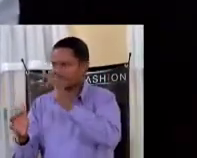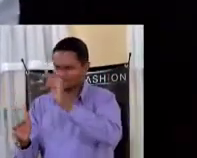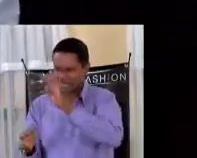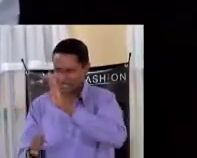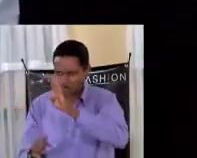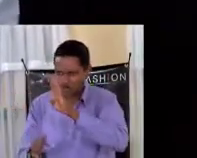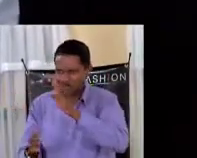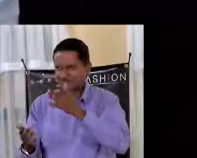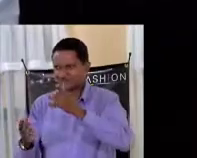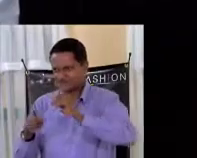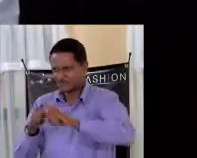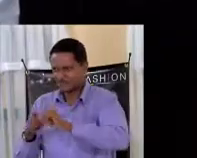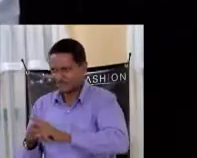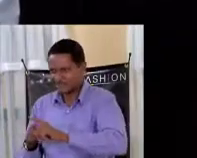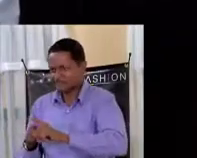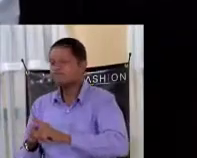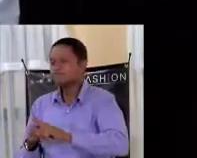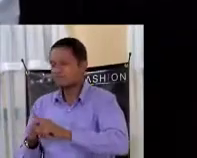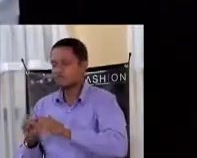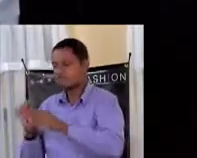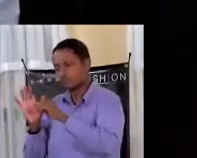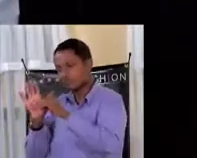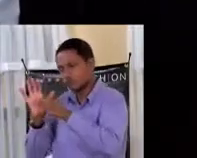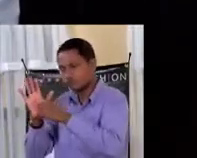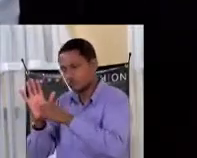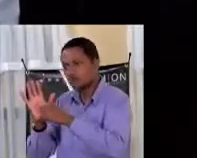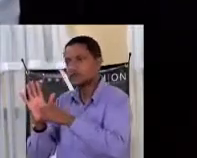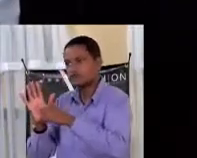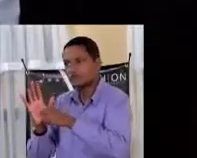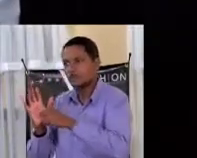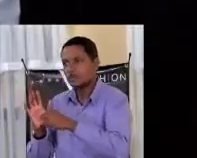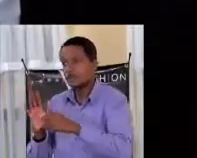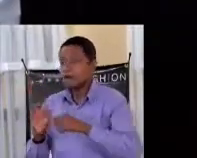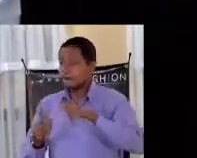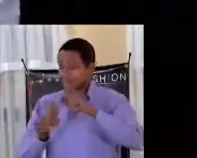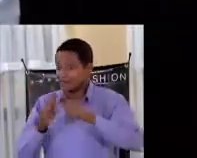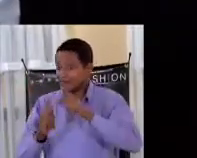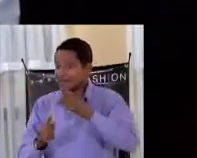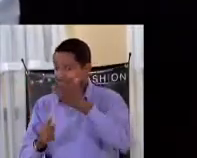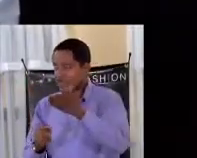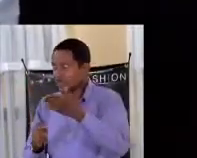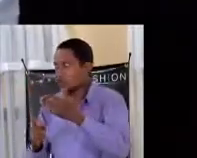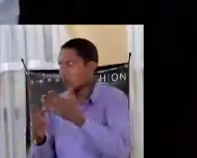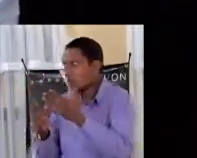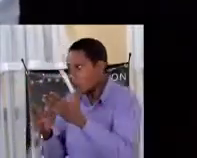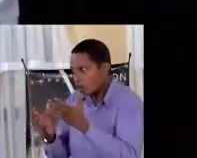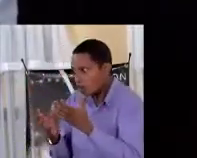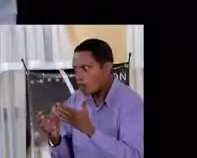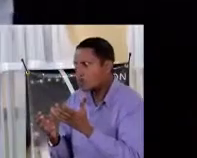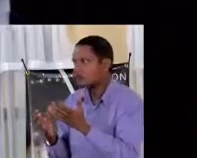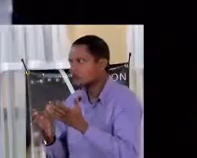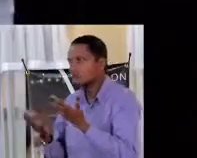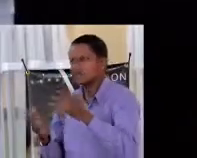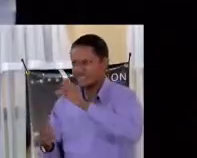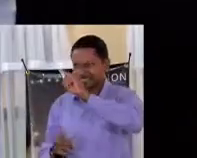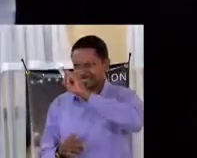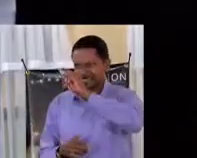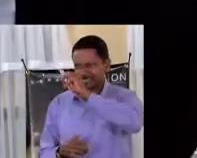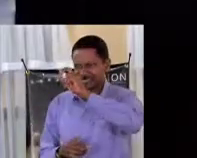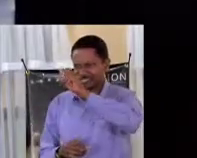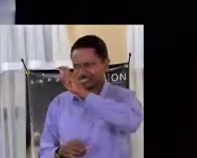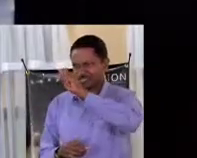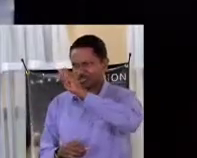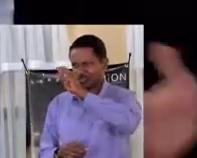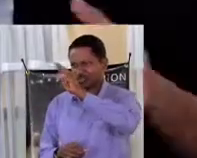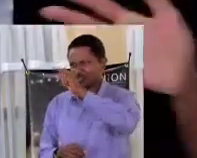These people, these influencers, they want to make these connections with designers because they want to look on their Instagram and their Facebook that they have